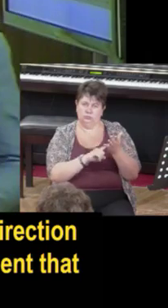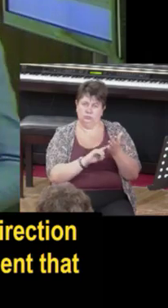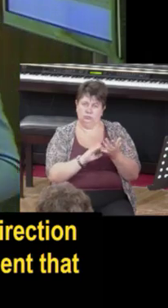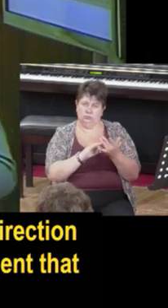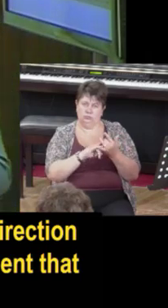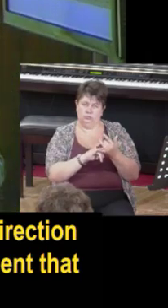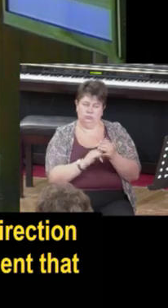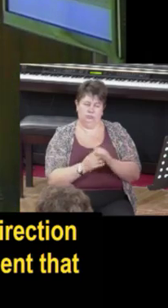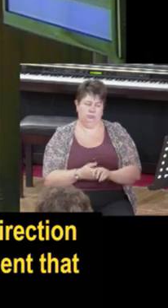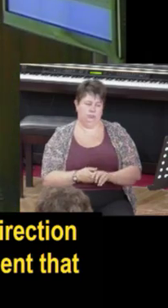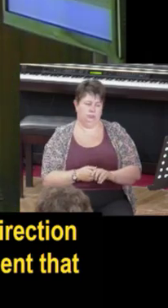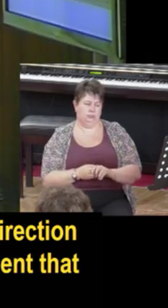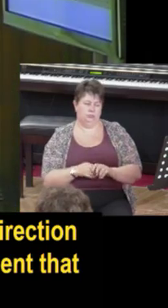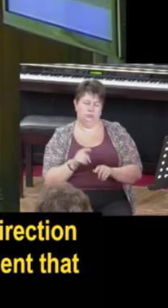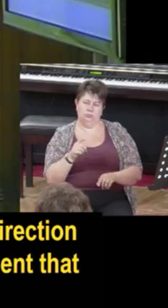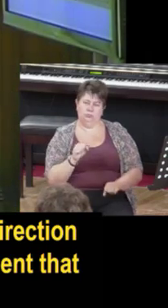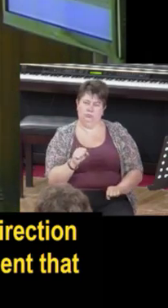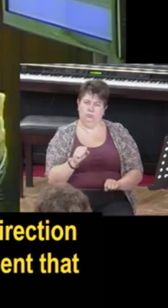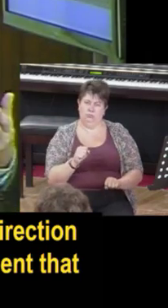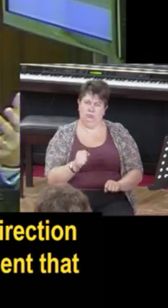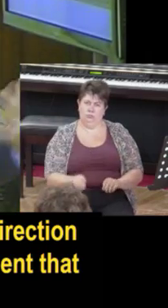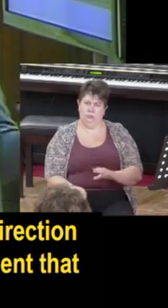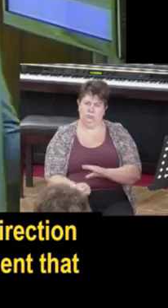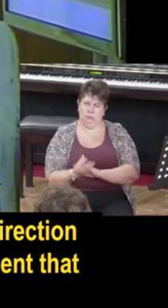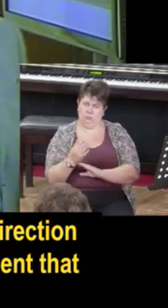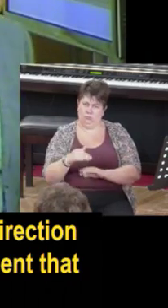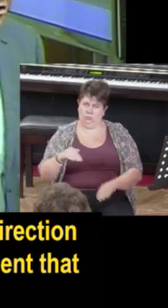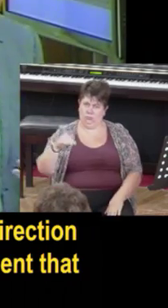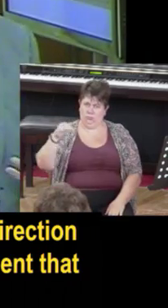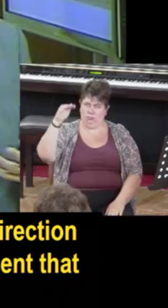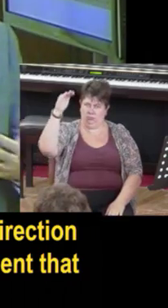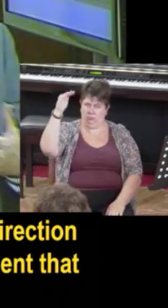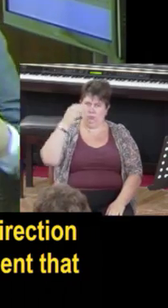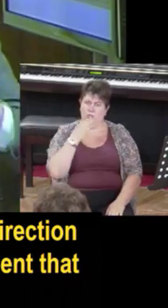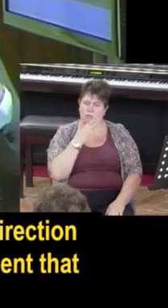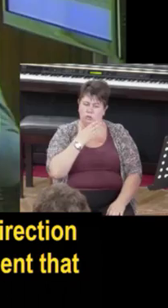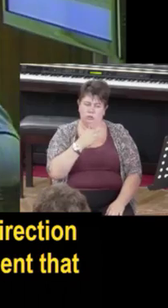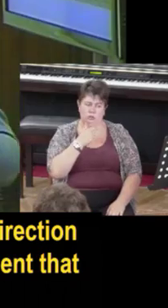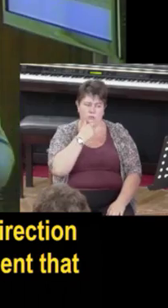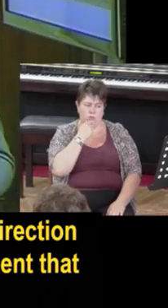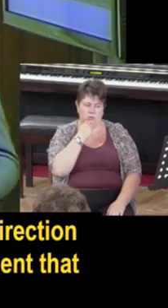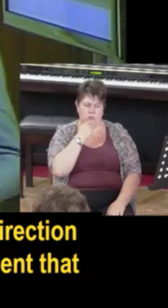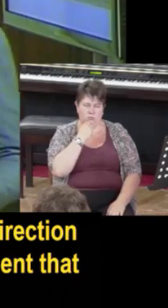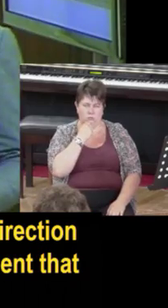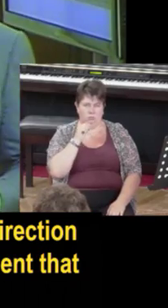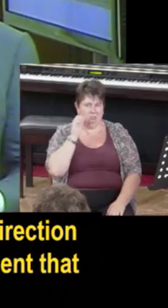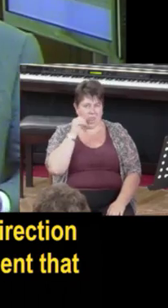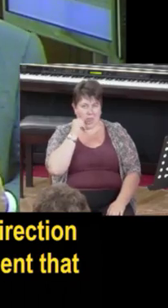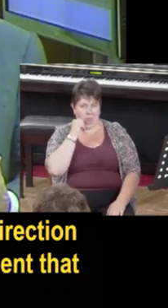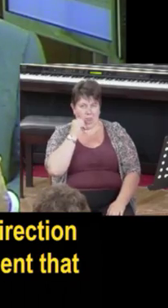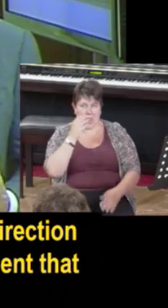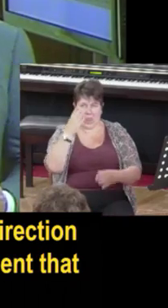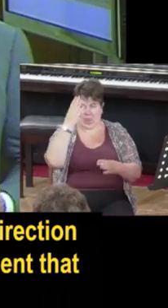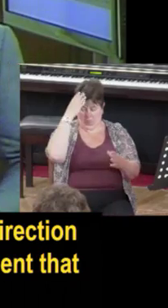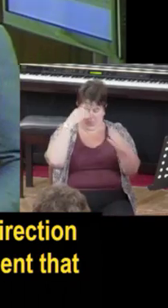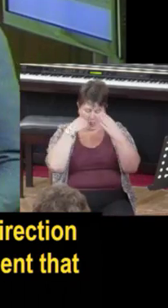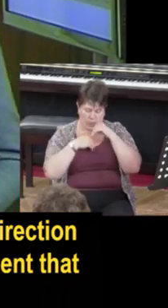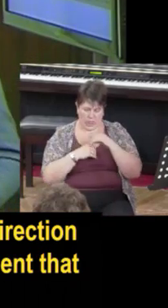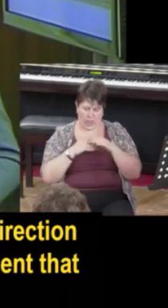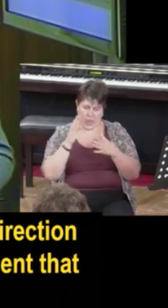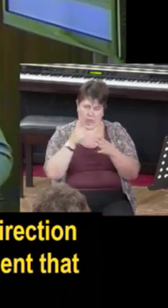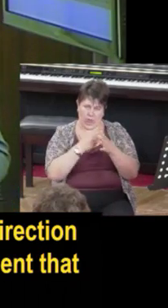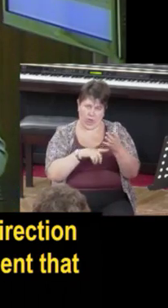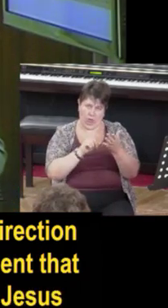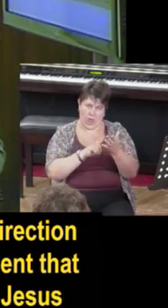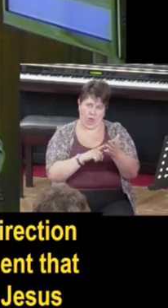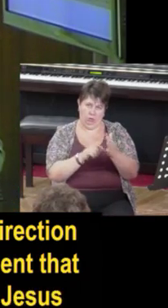He must have, as a Jewish boy being brought up in the local synagogue, have committed to heart, I suppose, many of